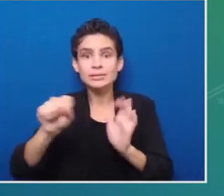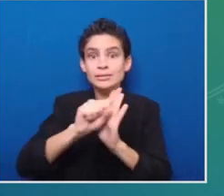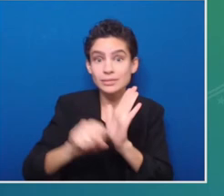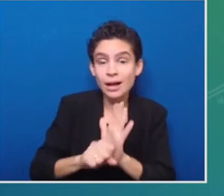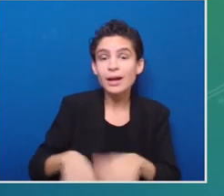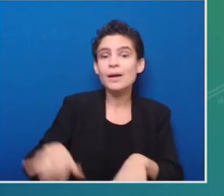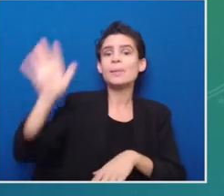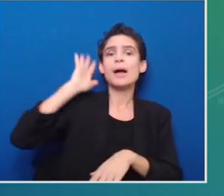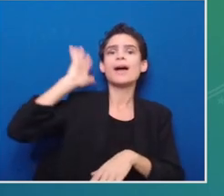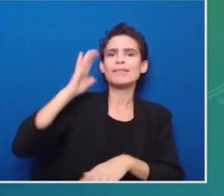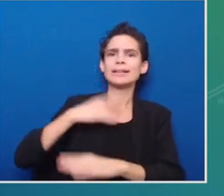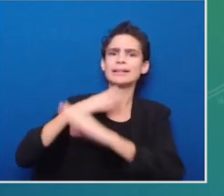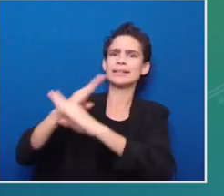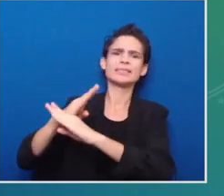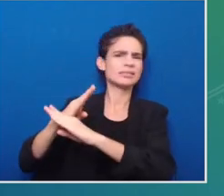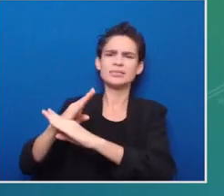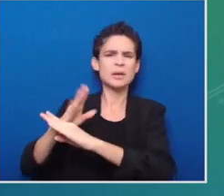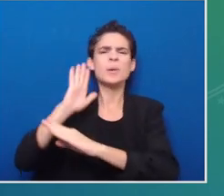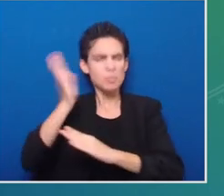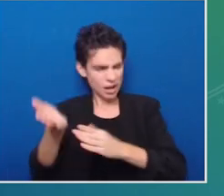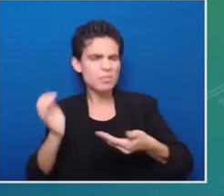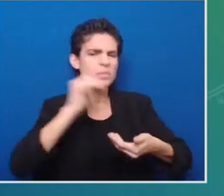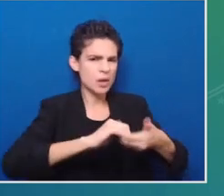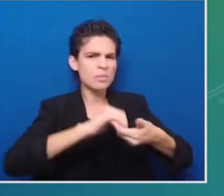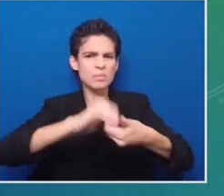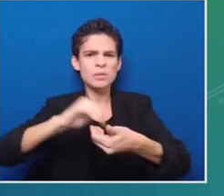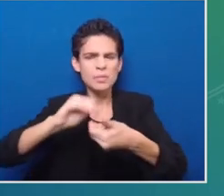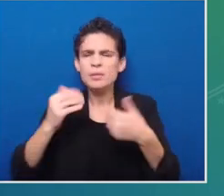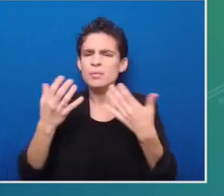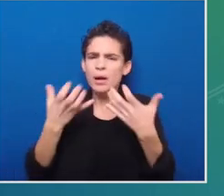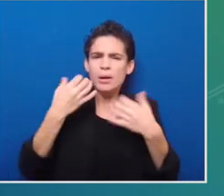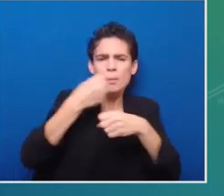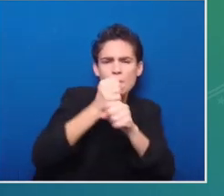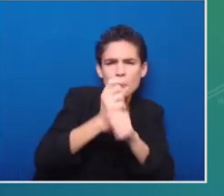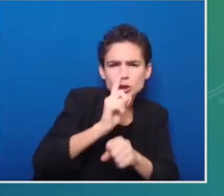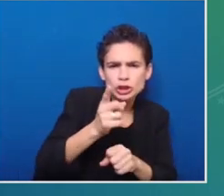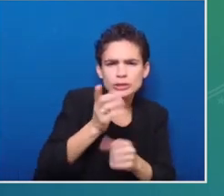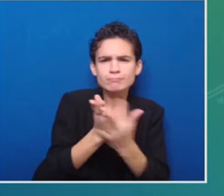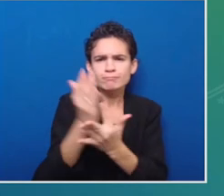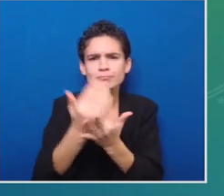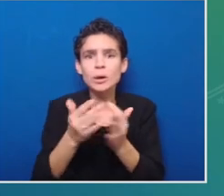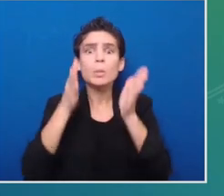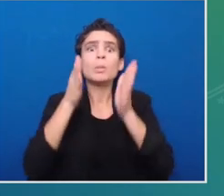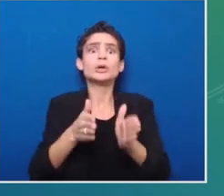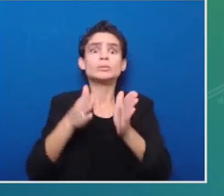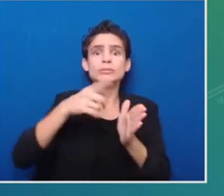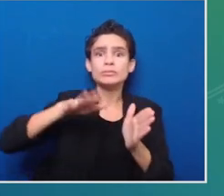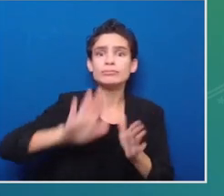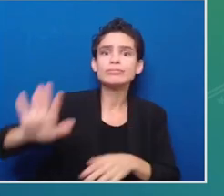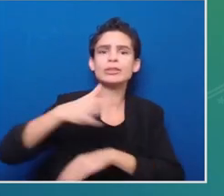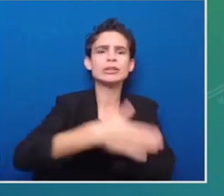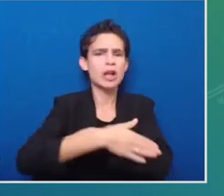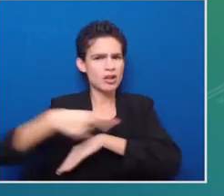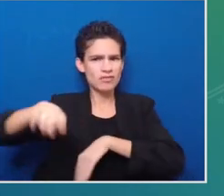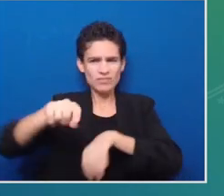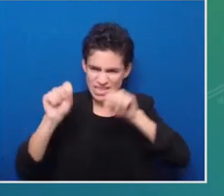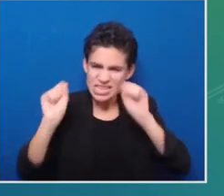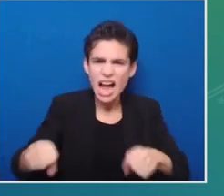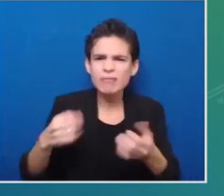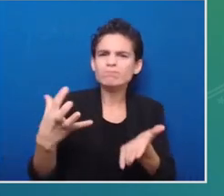by our convictions that every person in our great country has the right to clean air, clean water, and